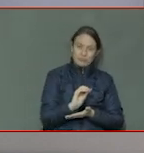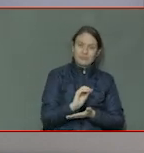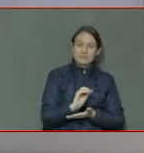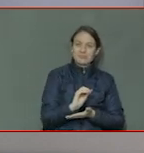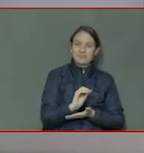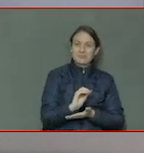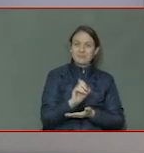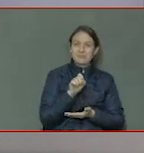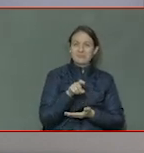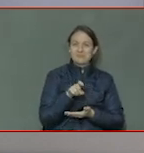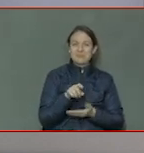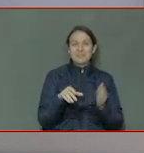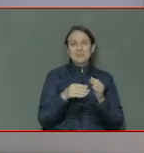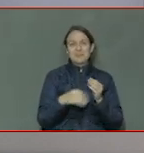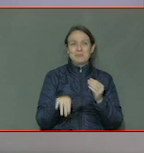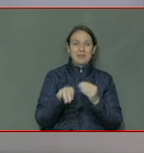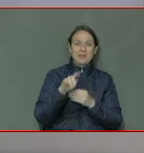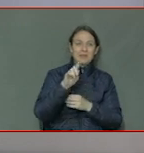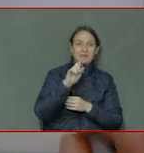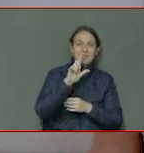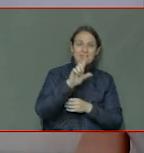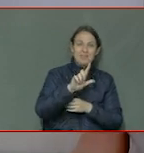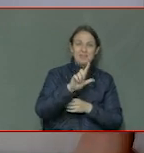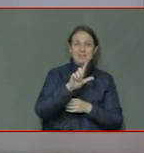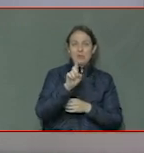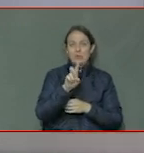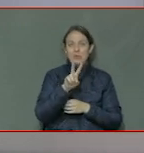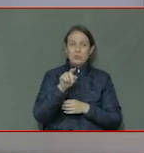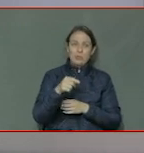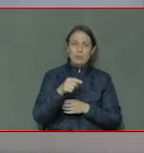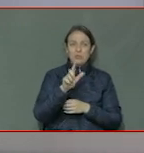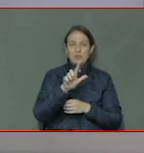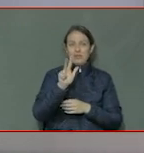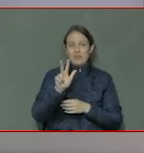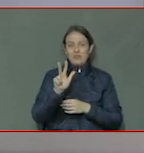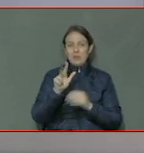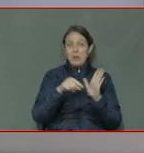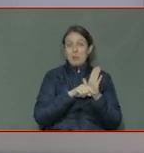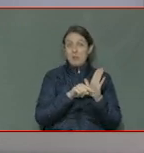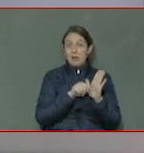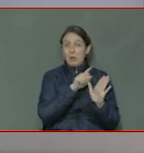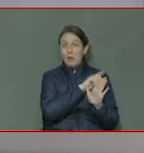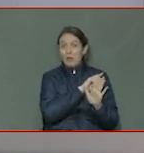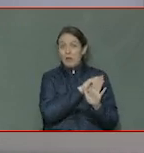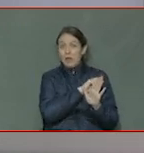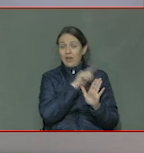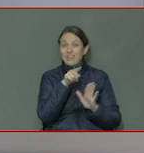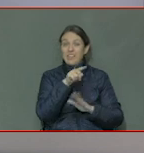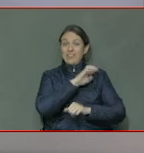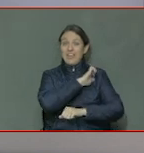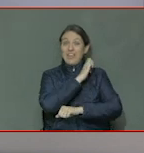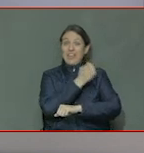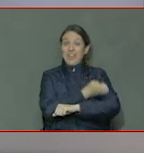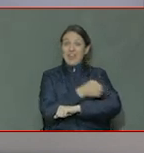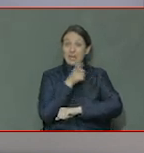number minus 712,88. It's a minus because that energy is not available in